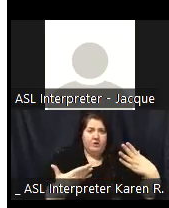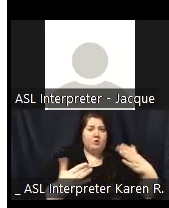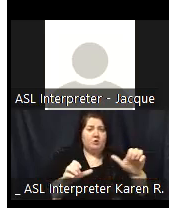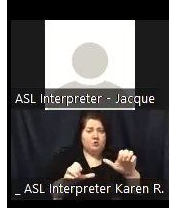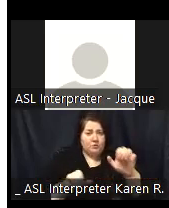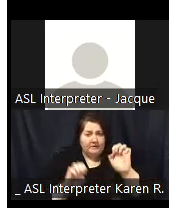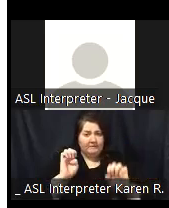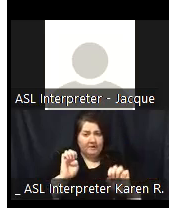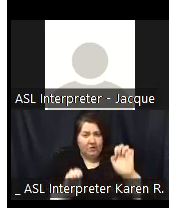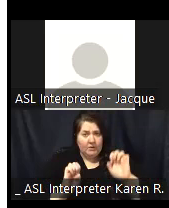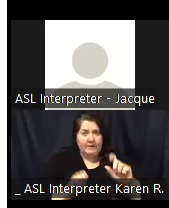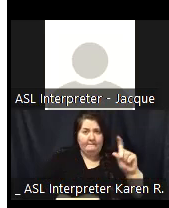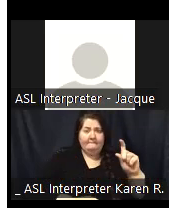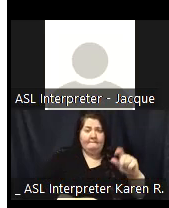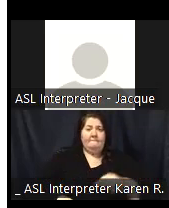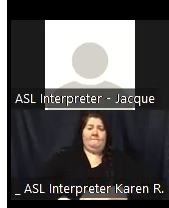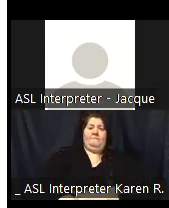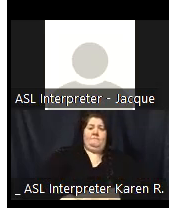evaluation?